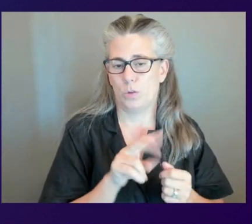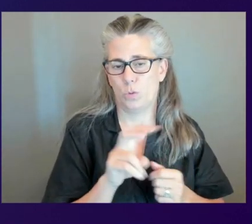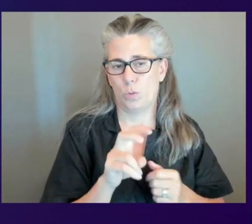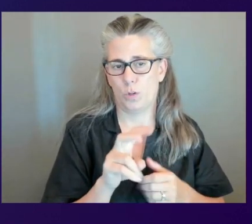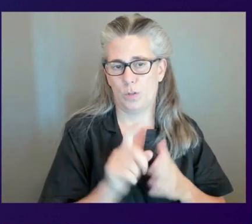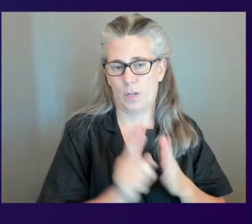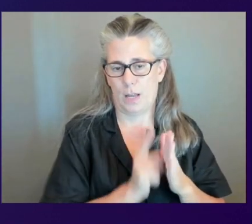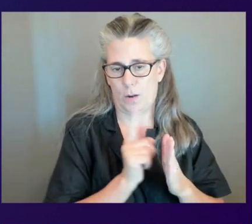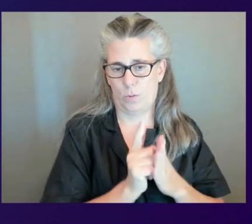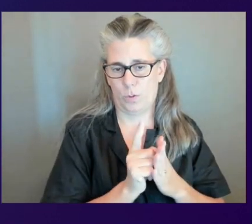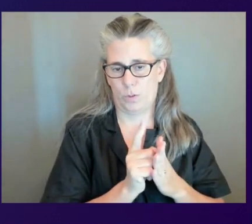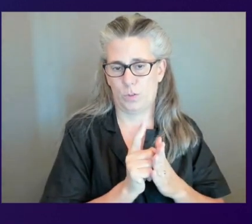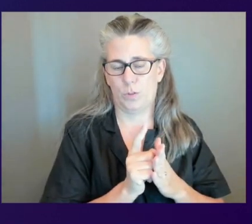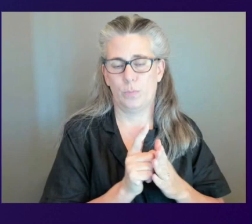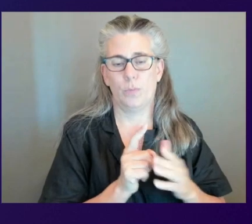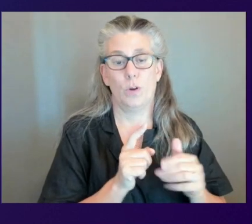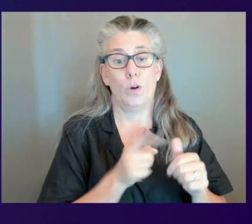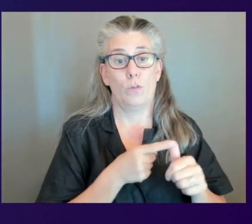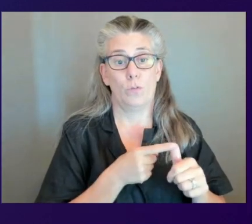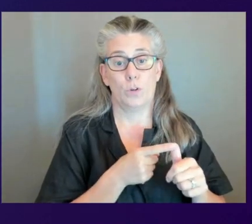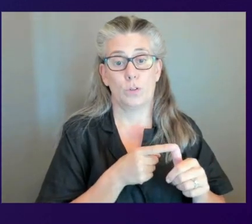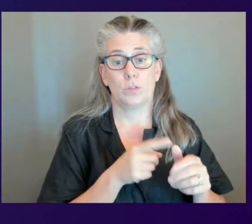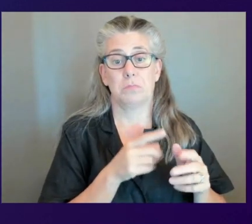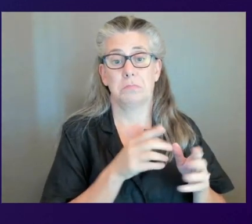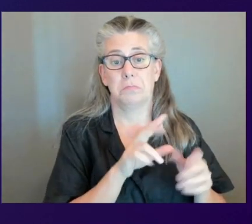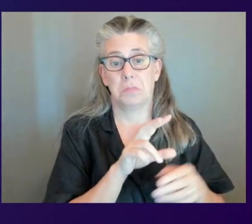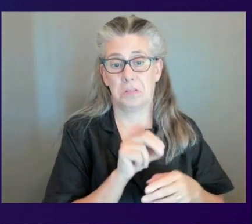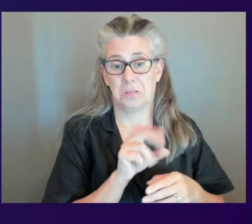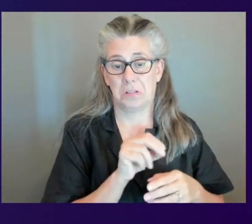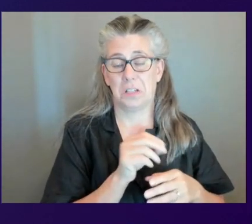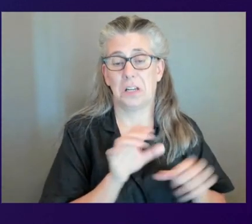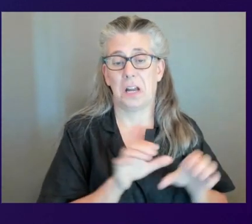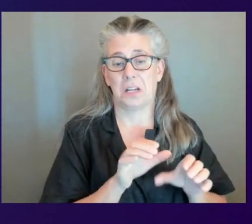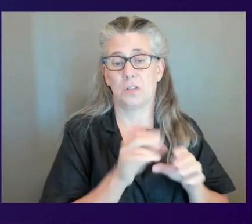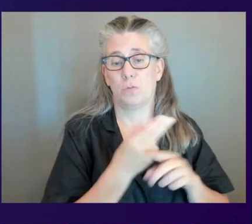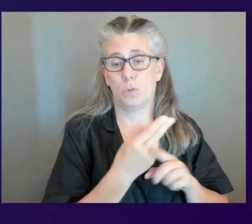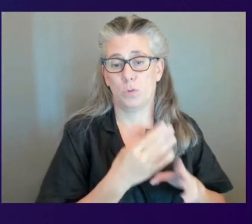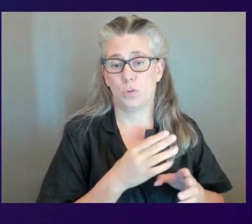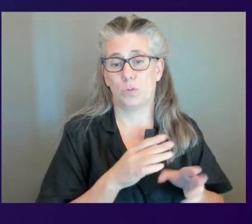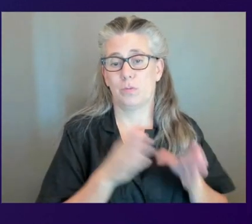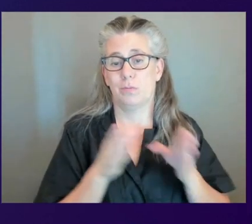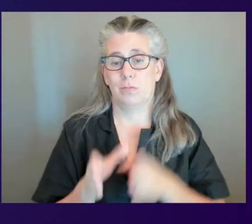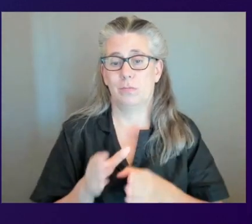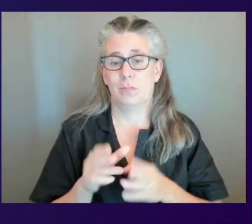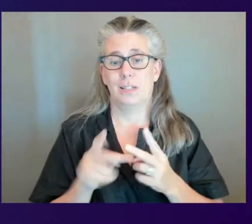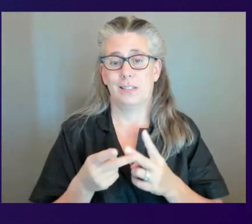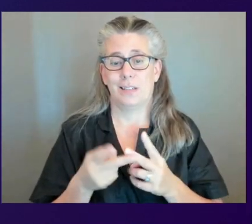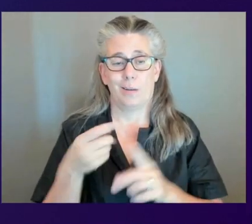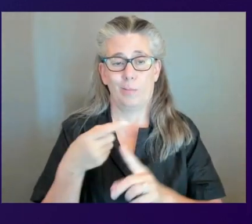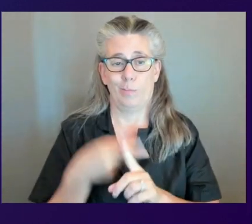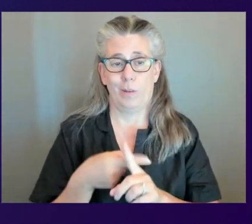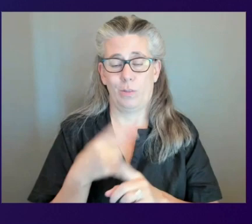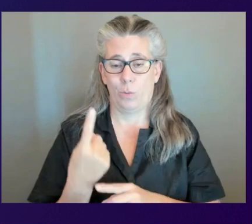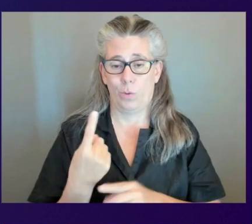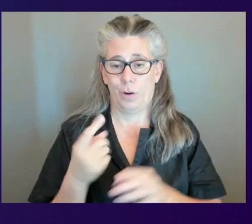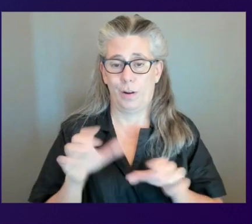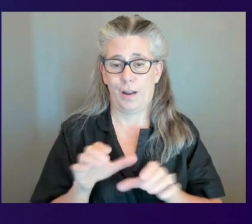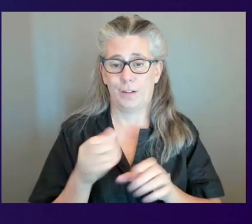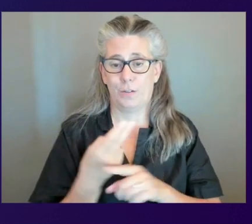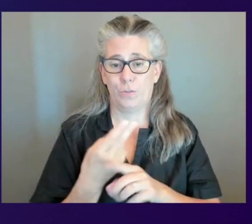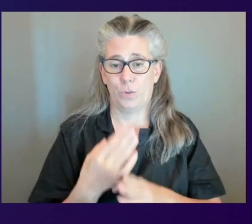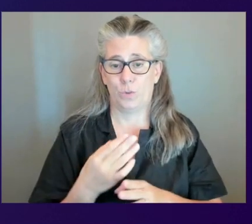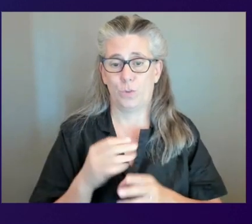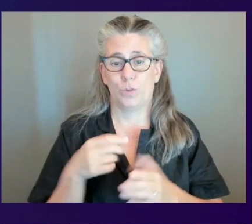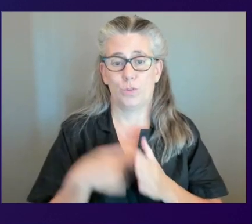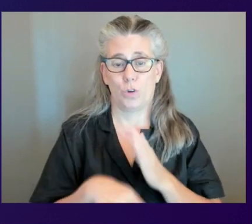month, if you only have one user, meaning 29 other users are on vacation, they don't sign in, essentially your charge would only be $7. So you can see here,